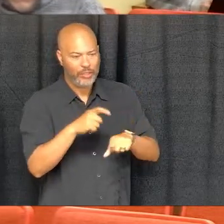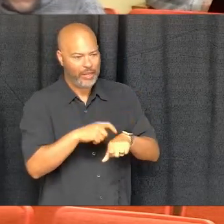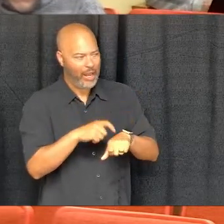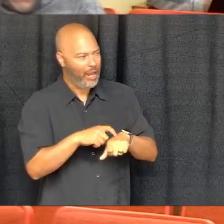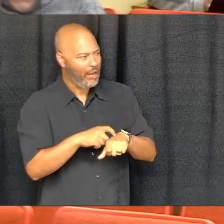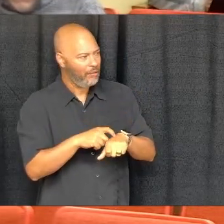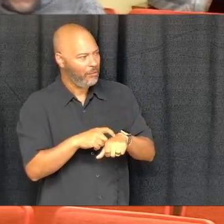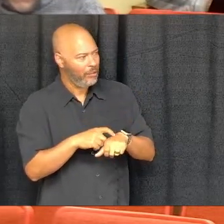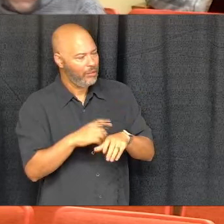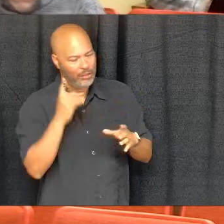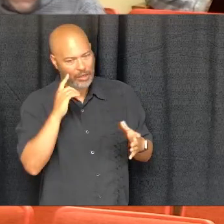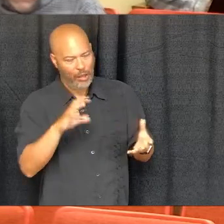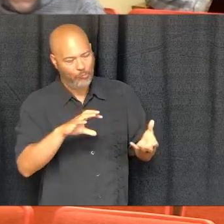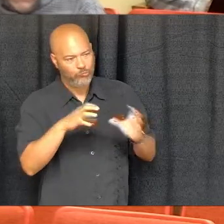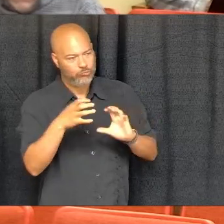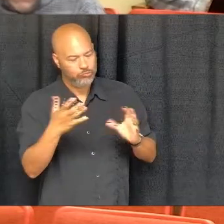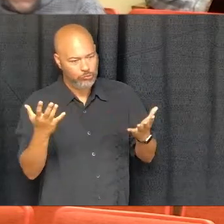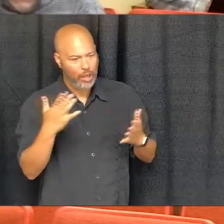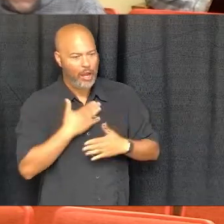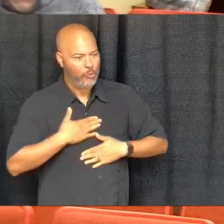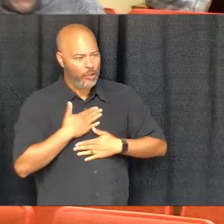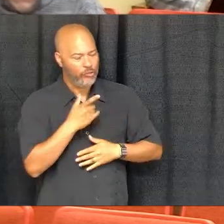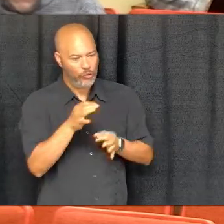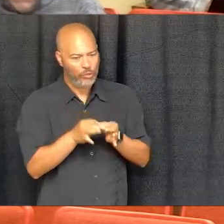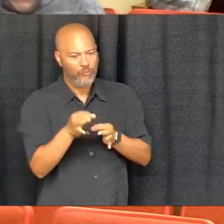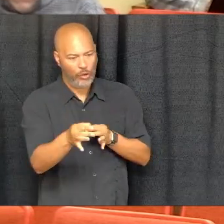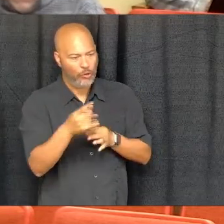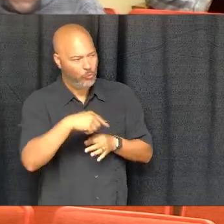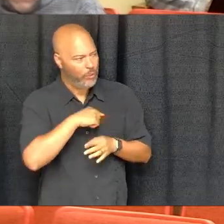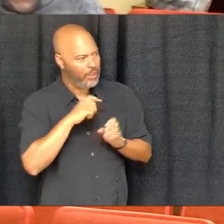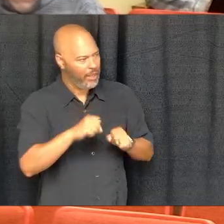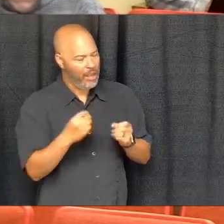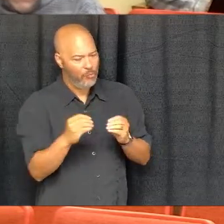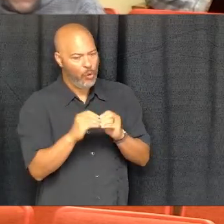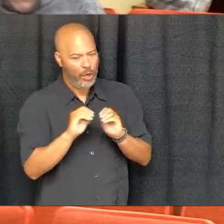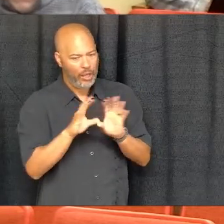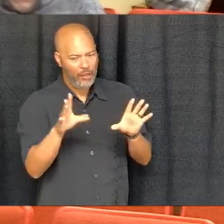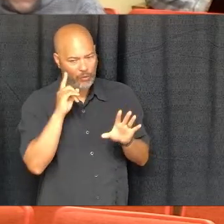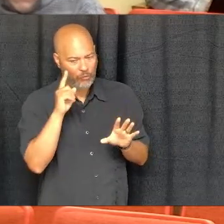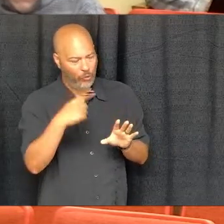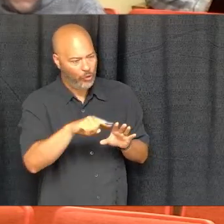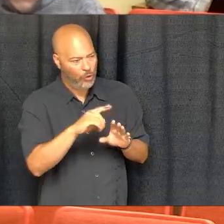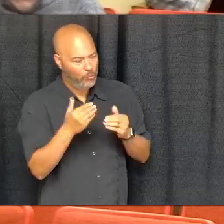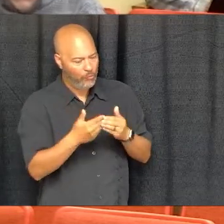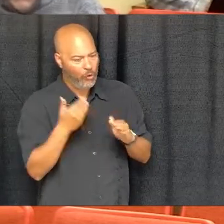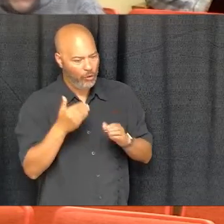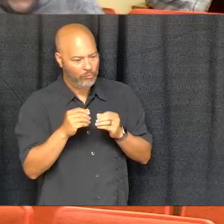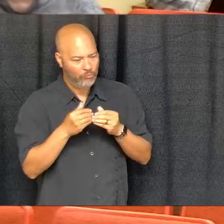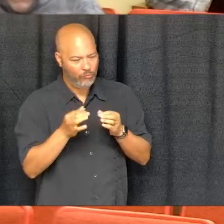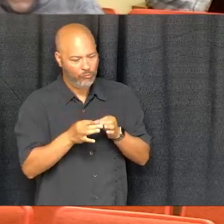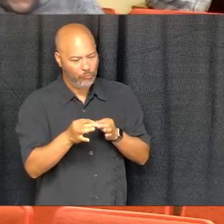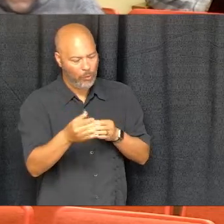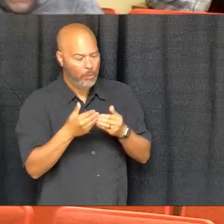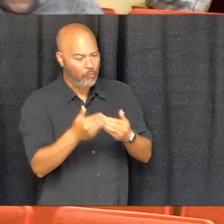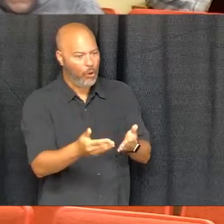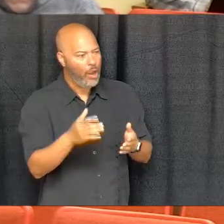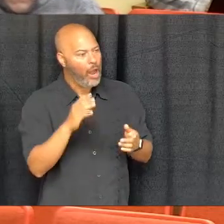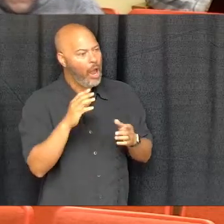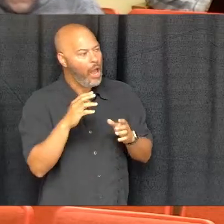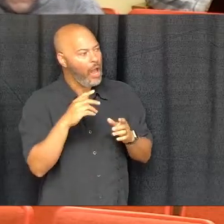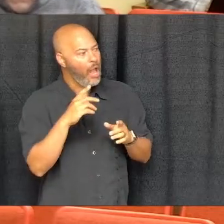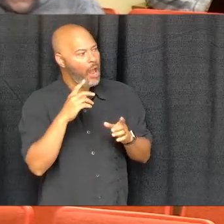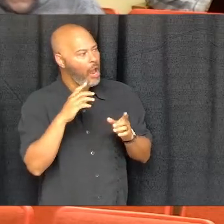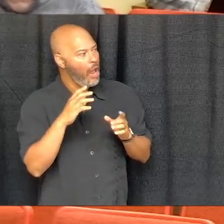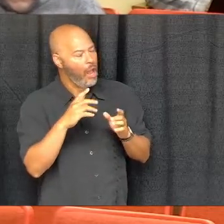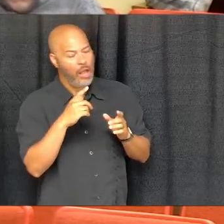got derailed a little bit, and appreciate you deferring it so that we could get a little more clarification before this goes forward. Councilmember Smith is right in